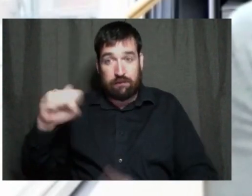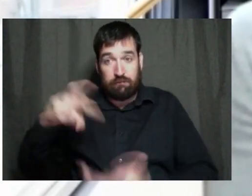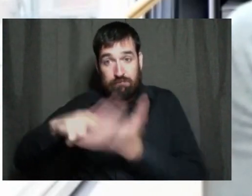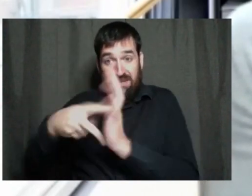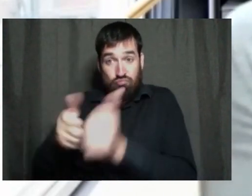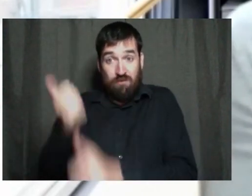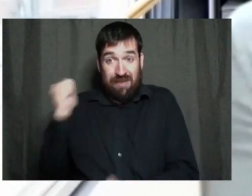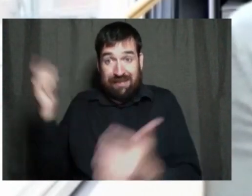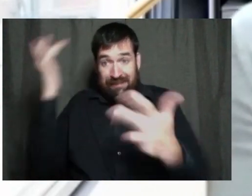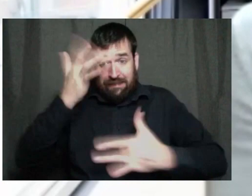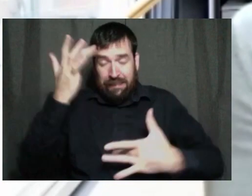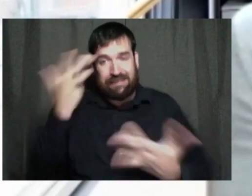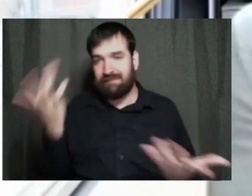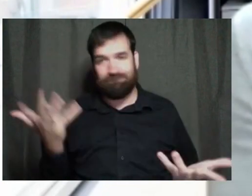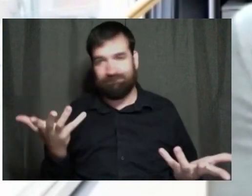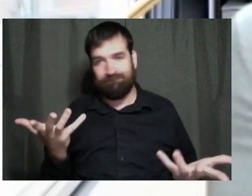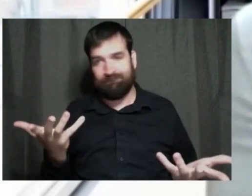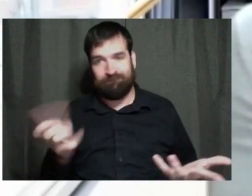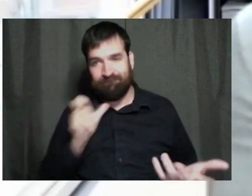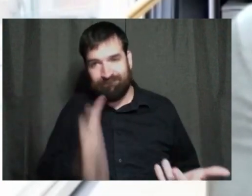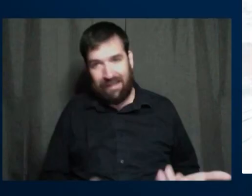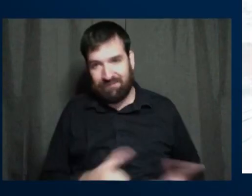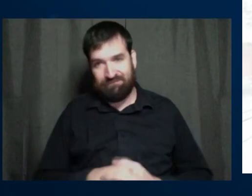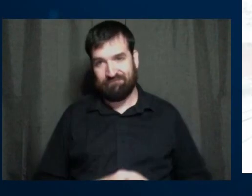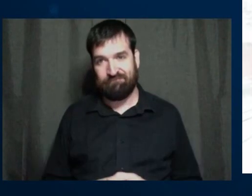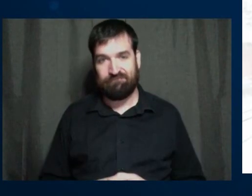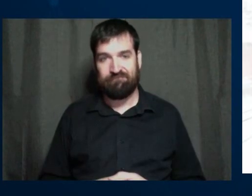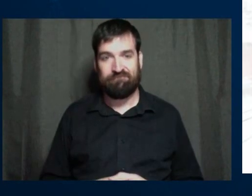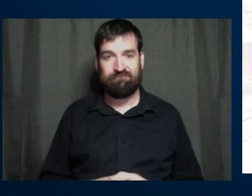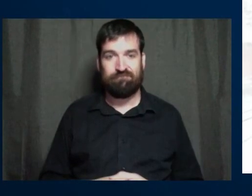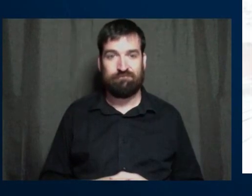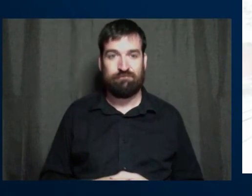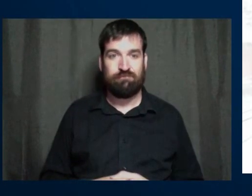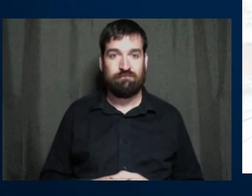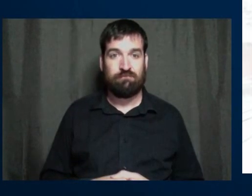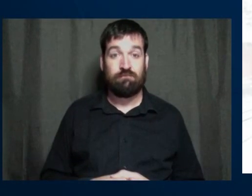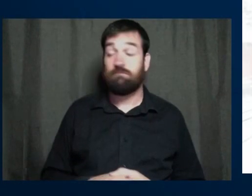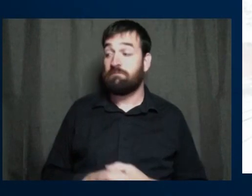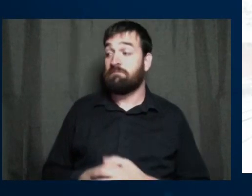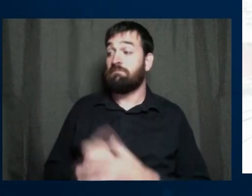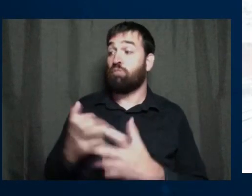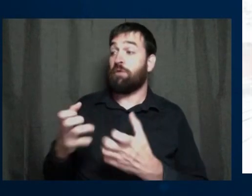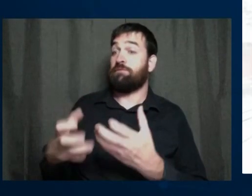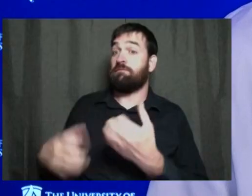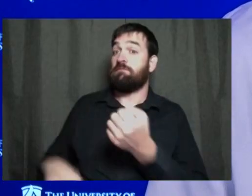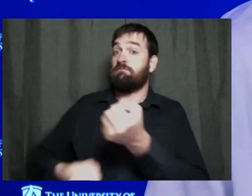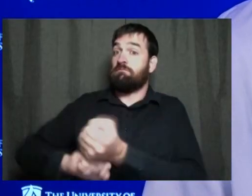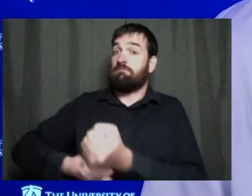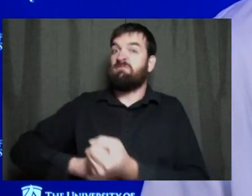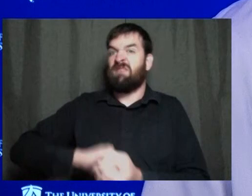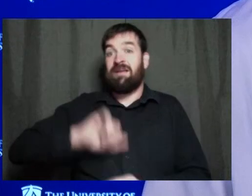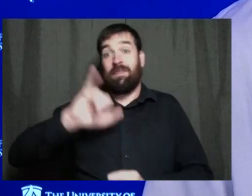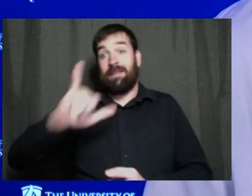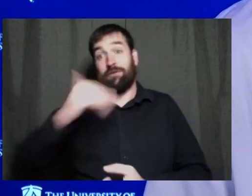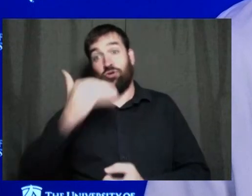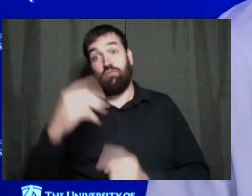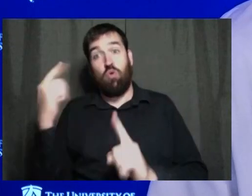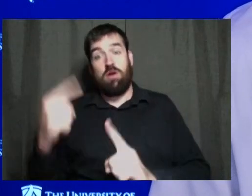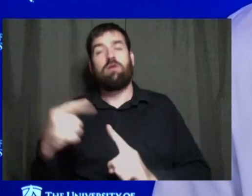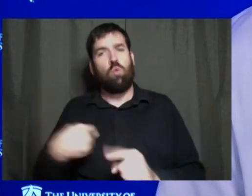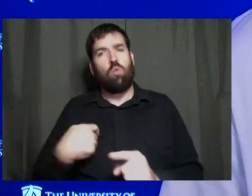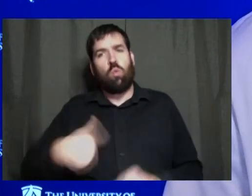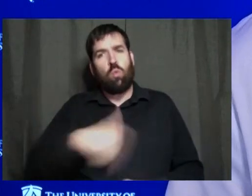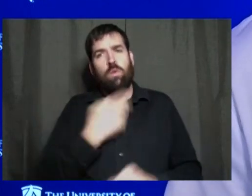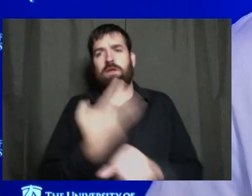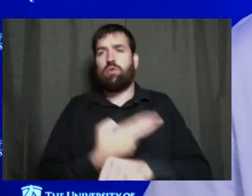getting ill from the virus itself. Yeah, and I'd like to piggyback on that. That's an excellent point. You know, we do use antibody tests as